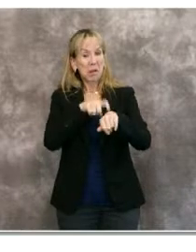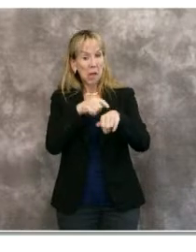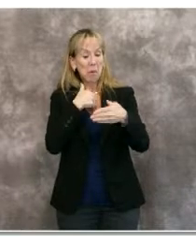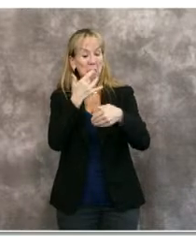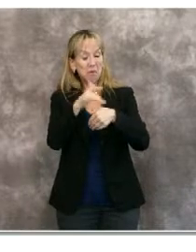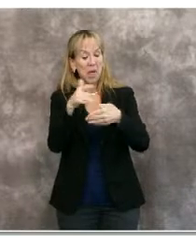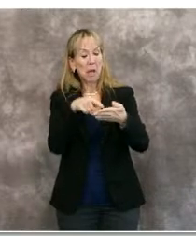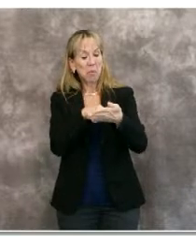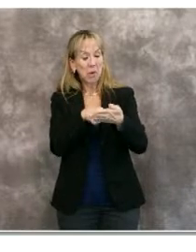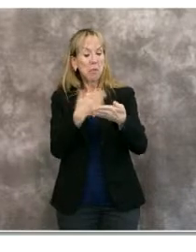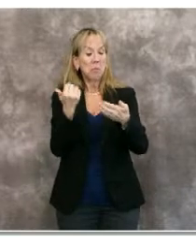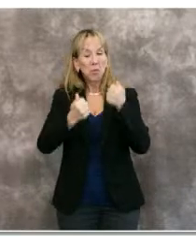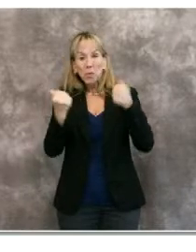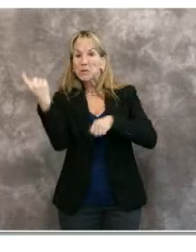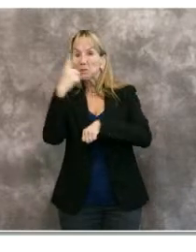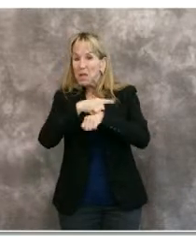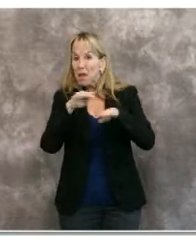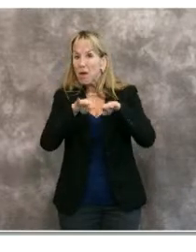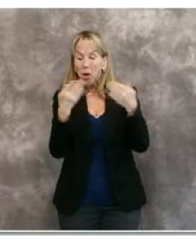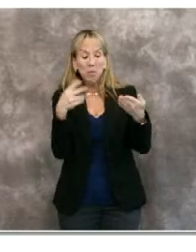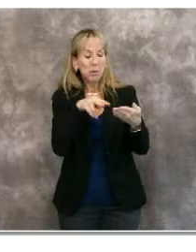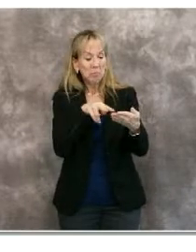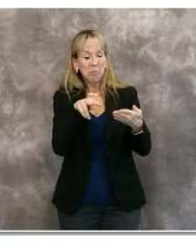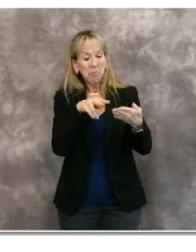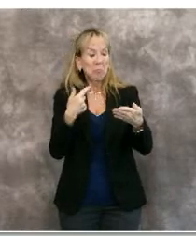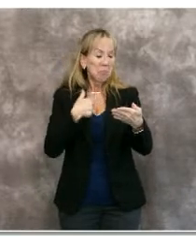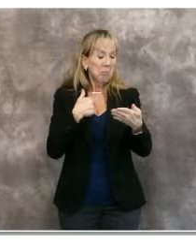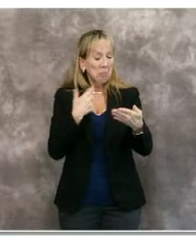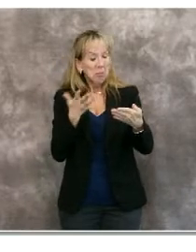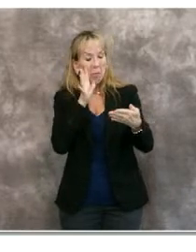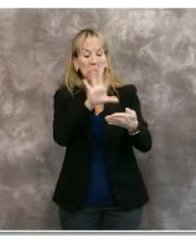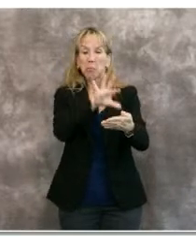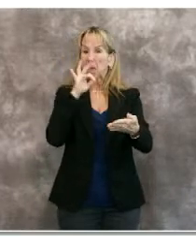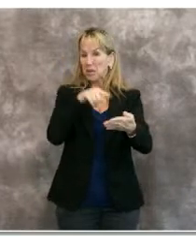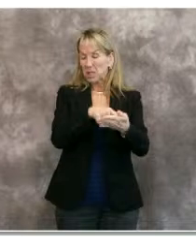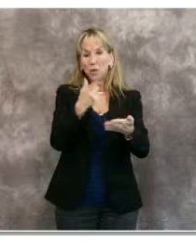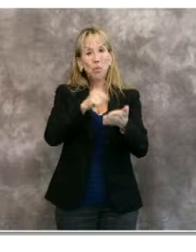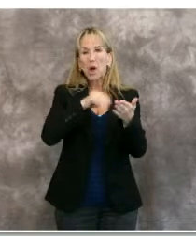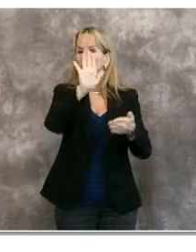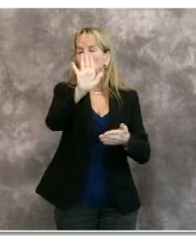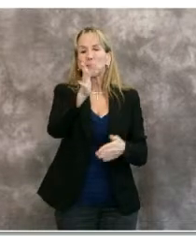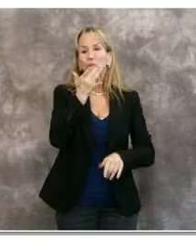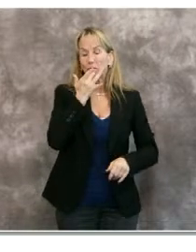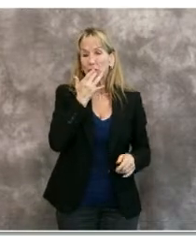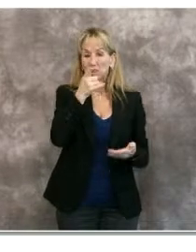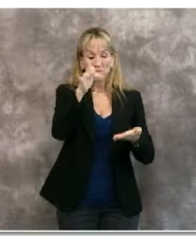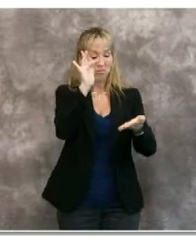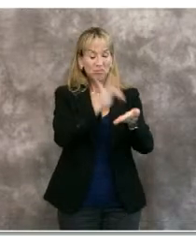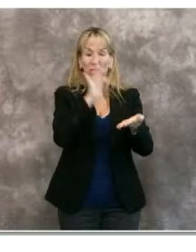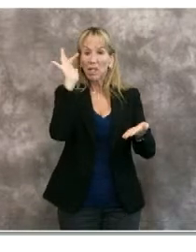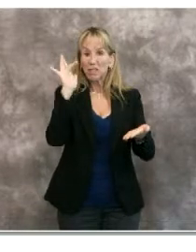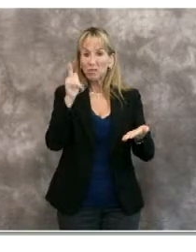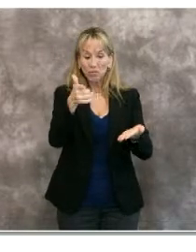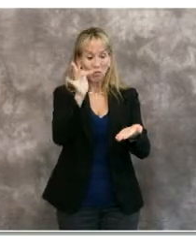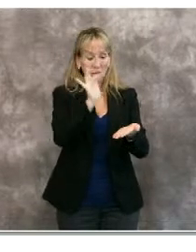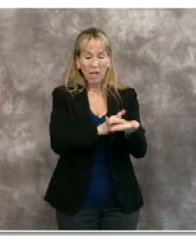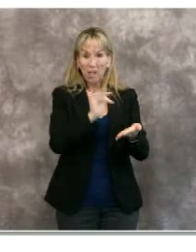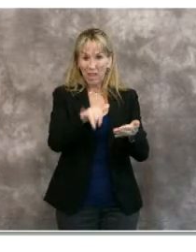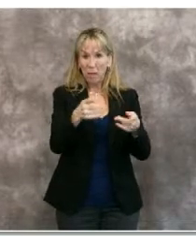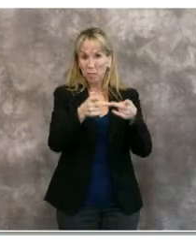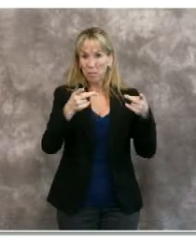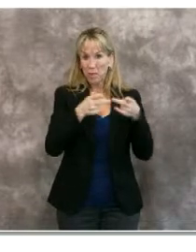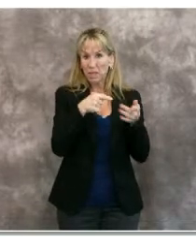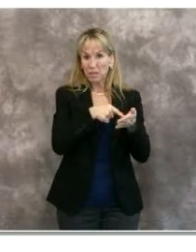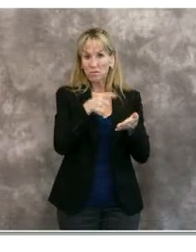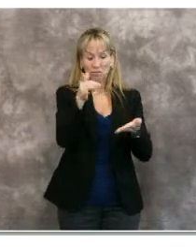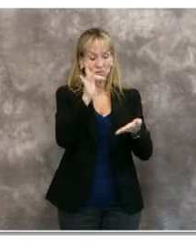available based on the days they're available. If that is a date and time and location that's convenient for you, then you would actually click on that location, which